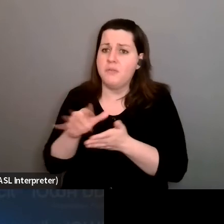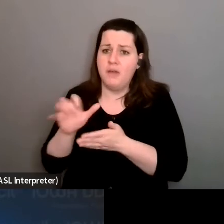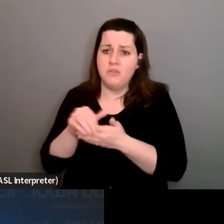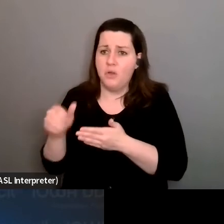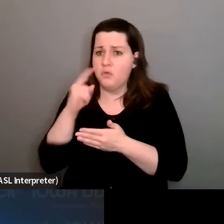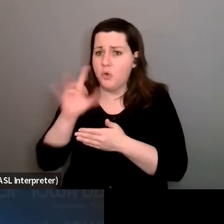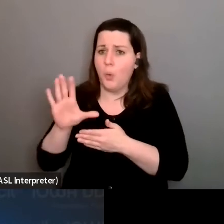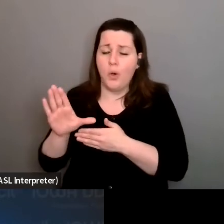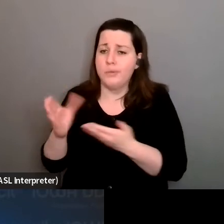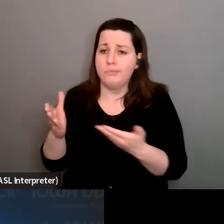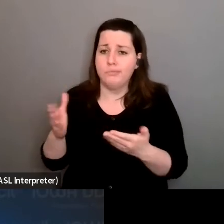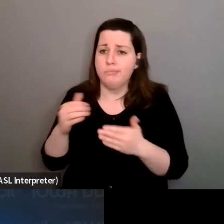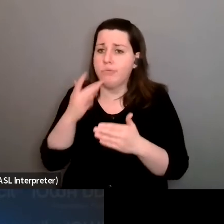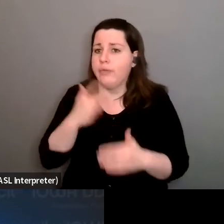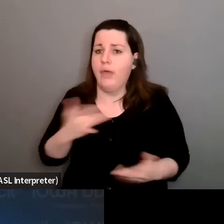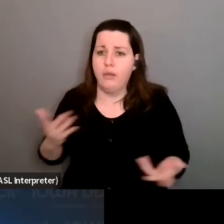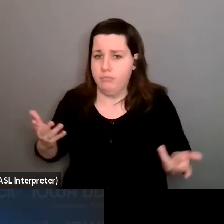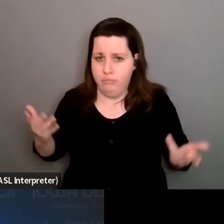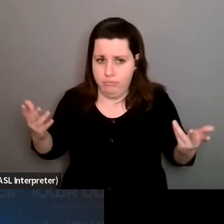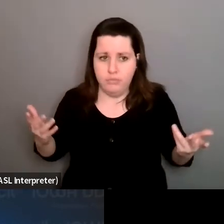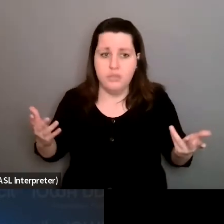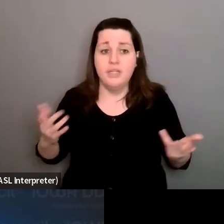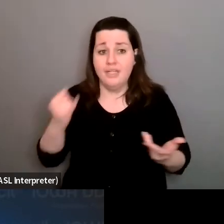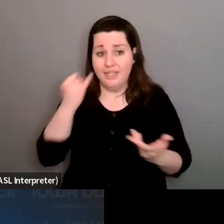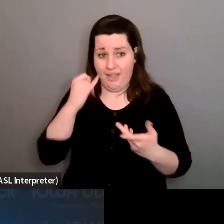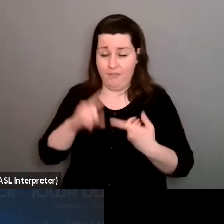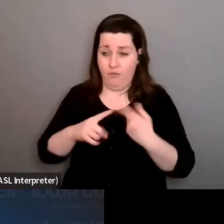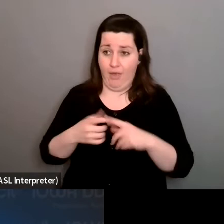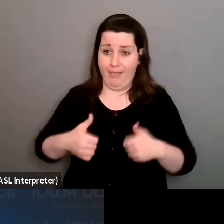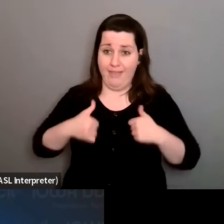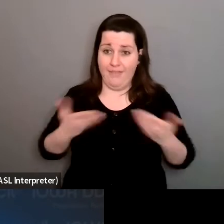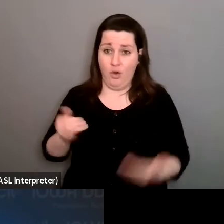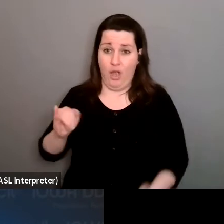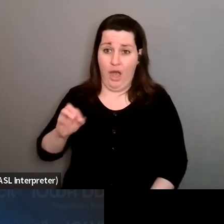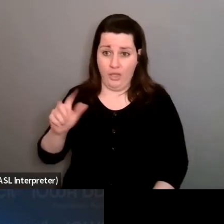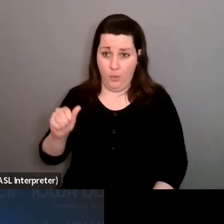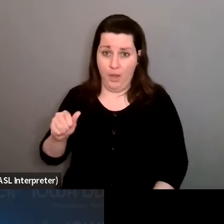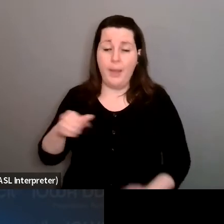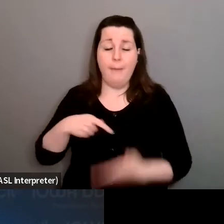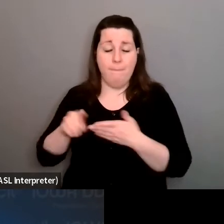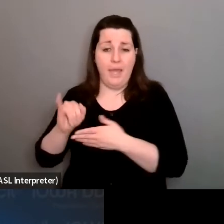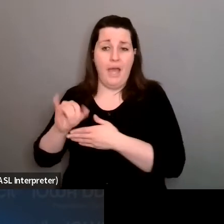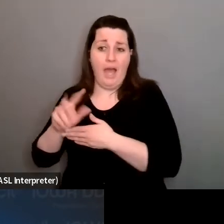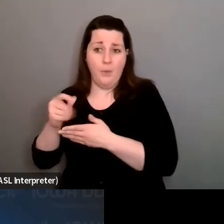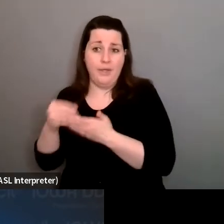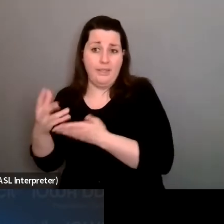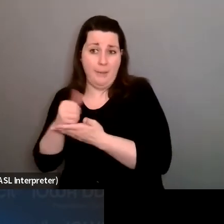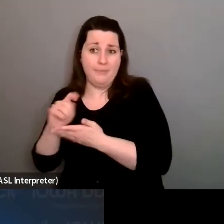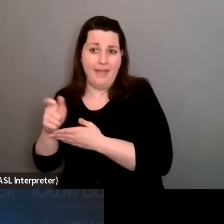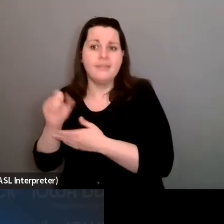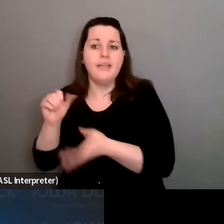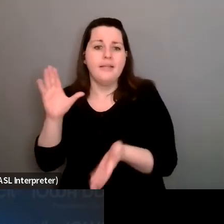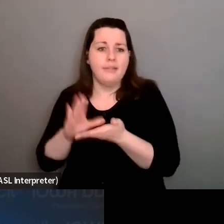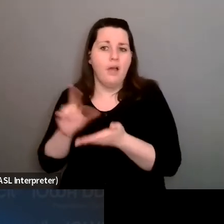your birthday. If that friend lives in the state of Iowa and pays Iowa income taxes, they can deduct that